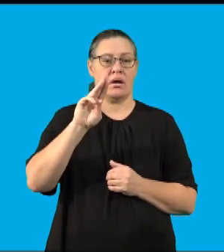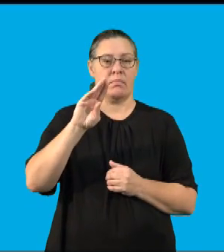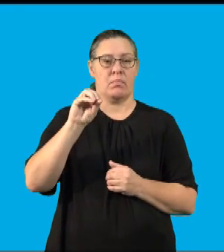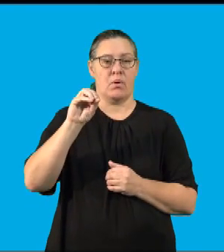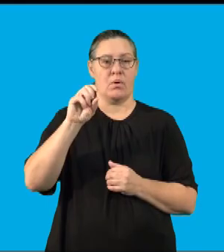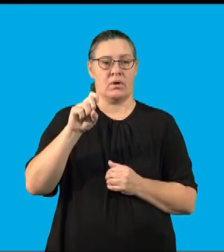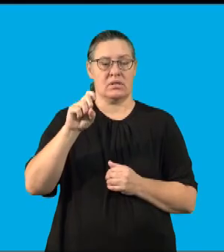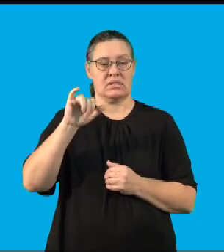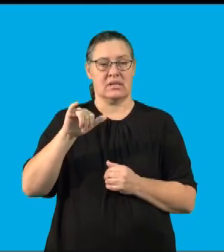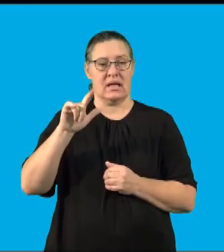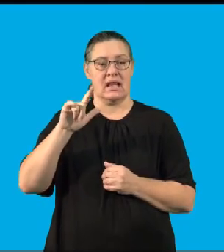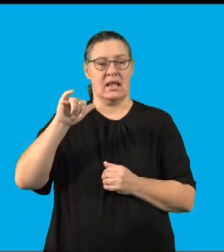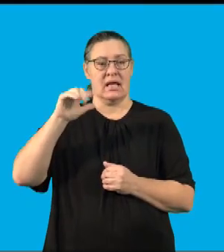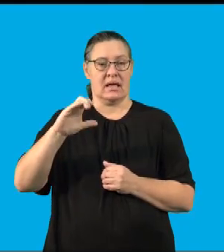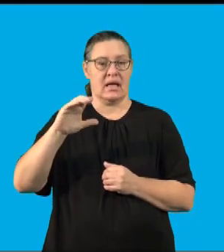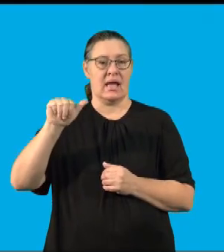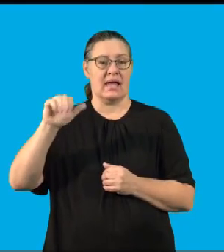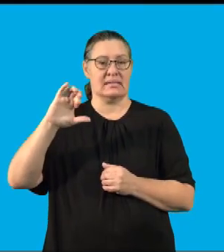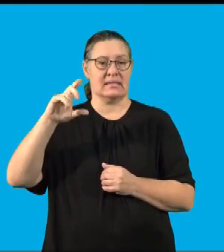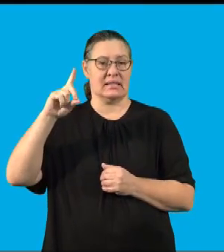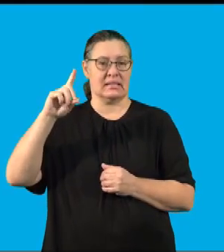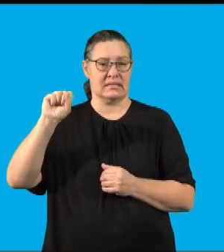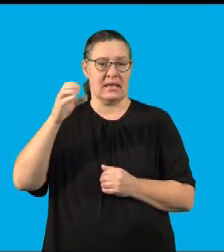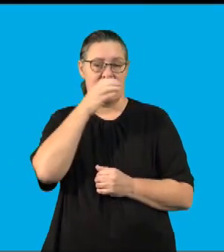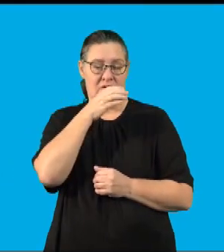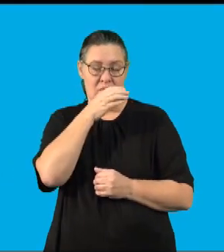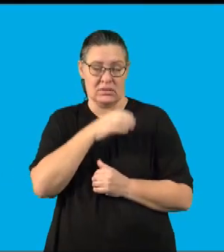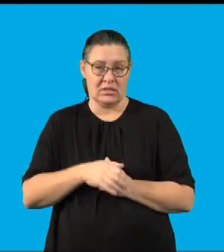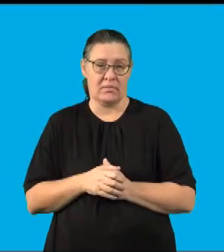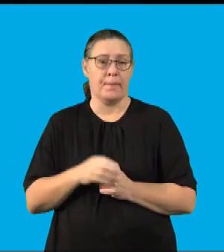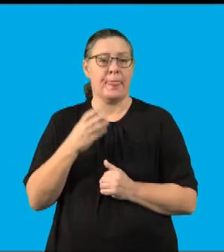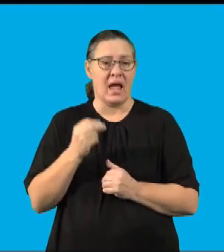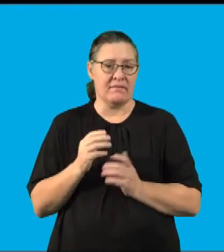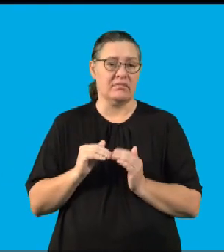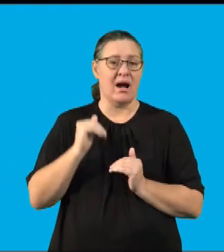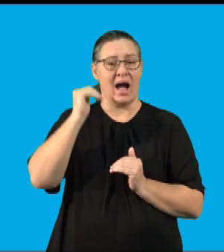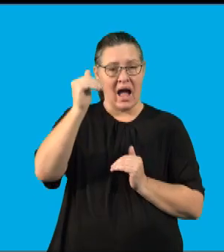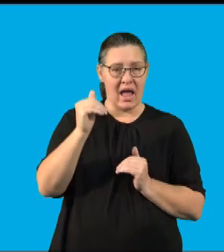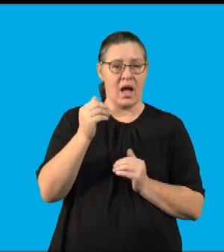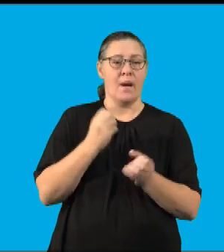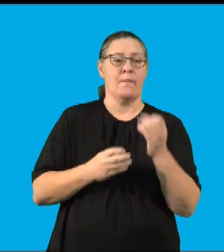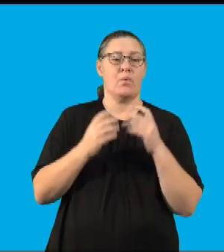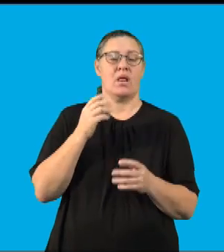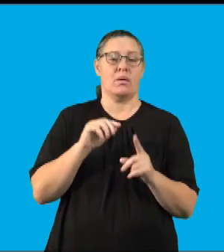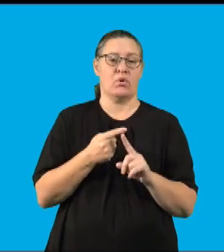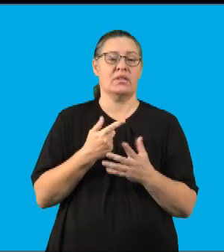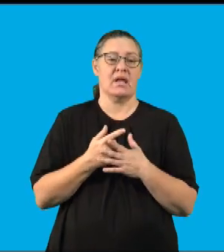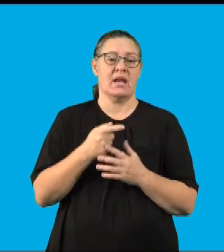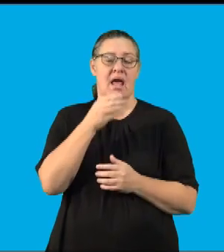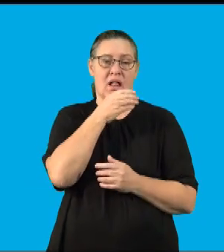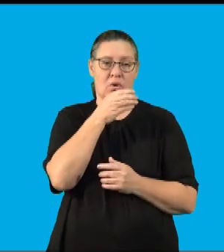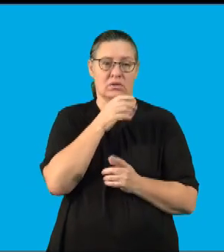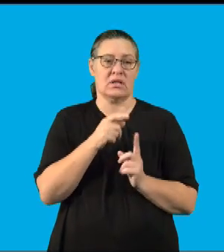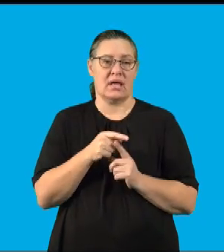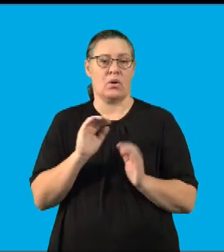now the carboxylic acids and the alcohols. We are saying the carboxylic acids have a relatively higher boiling point than